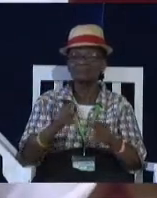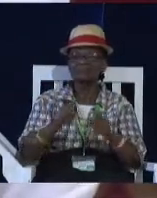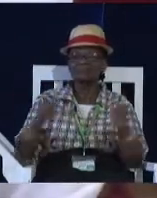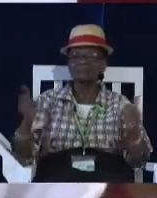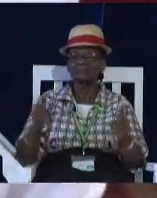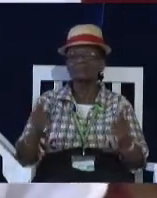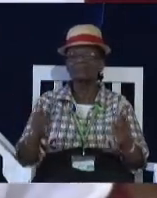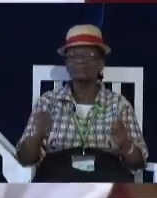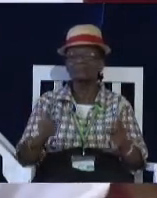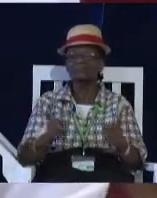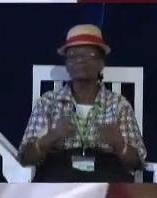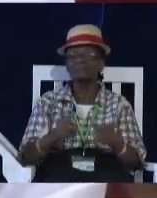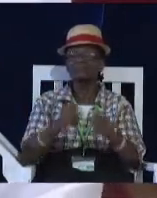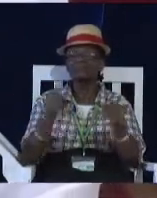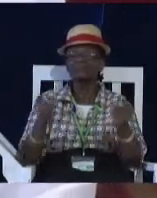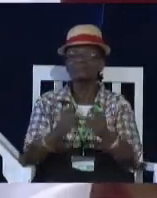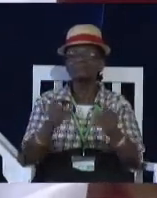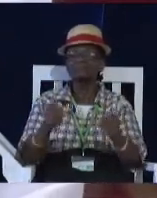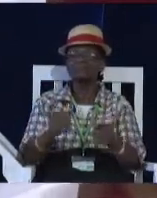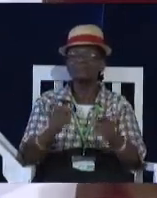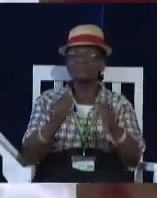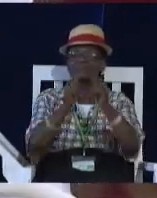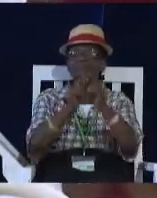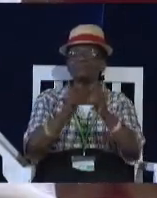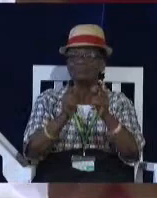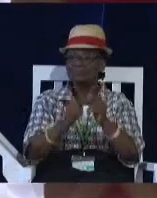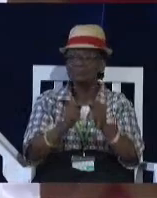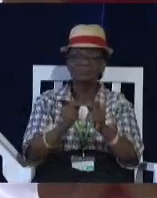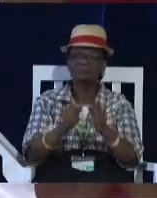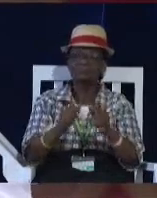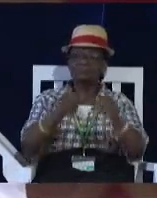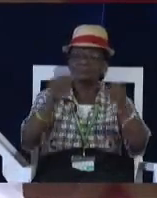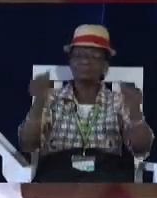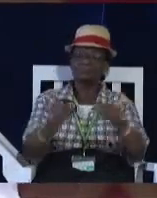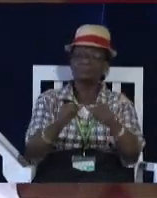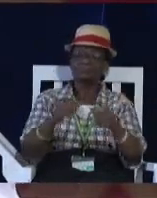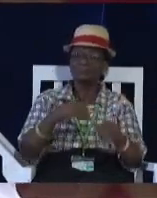We were having a Holy Ghost night, and God spoke